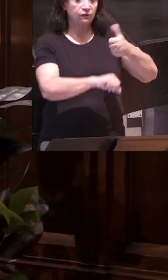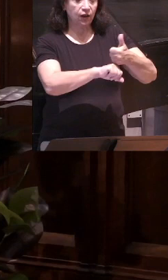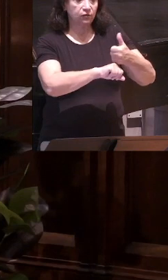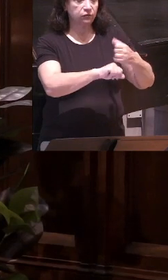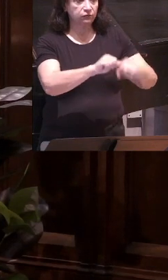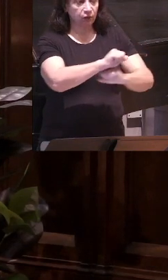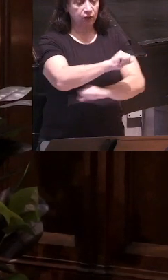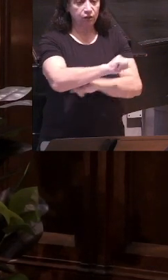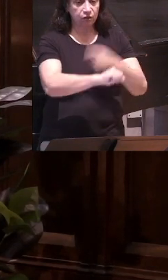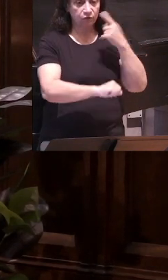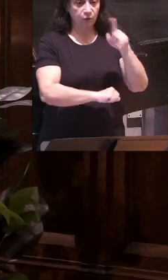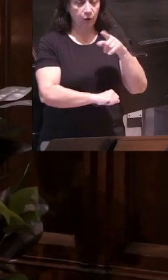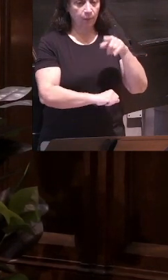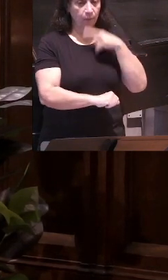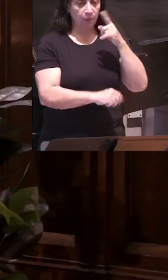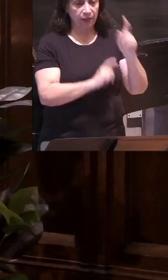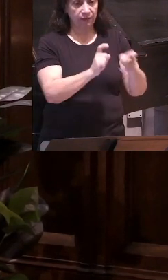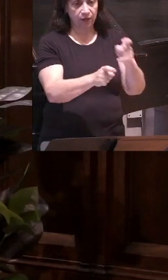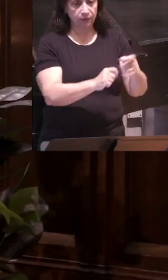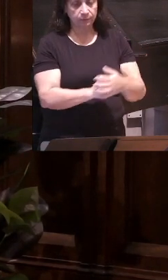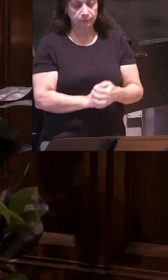Public Giving.